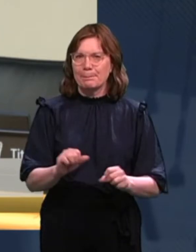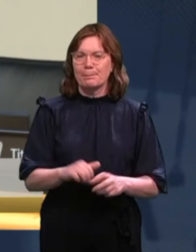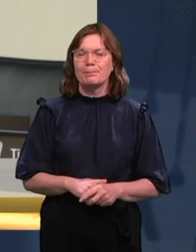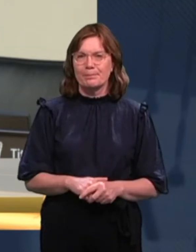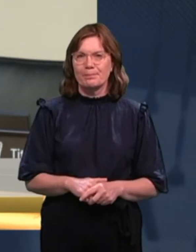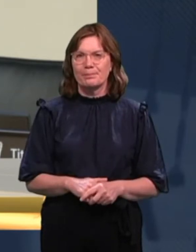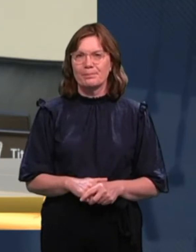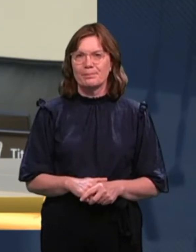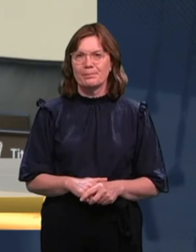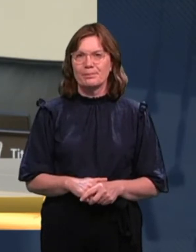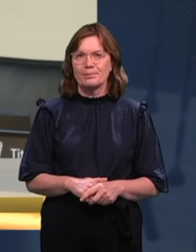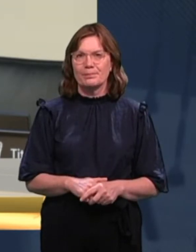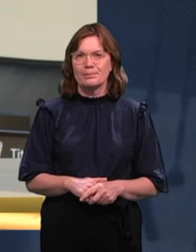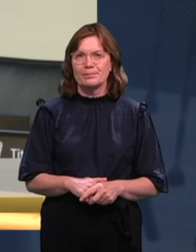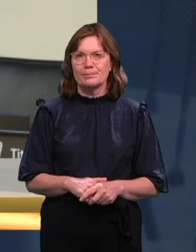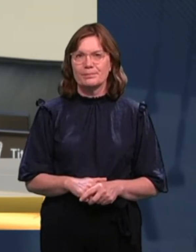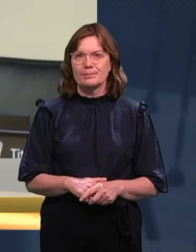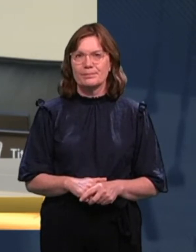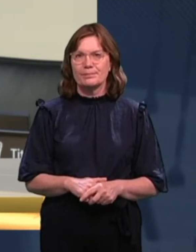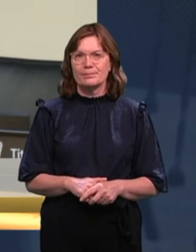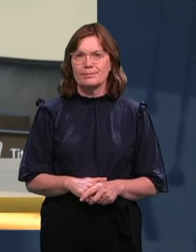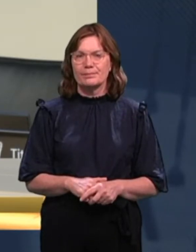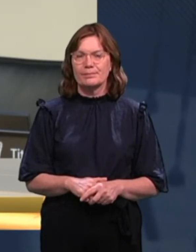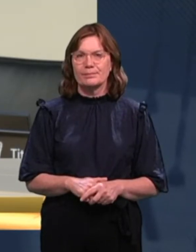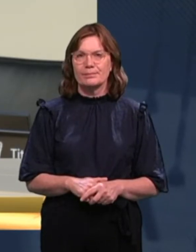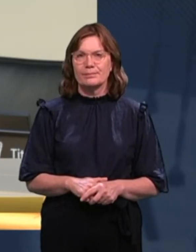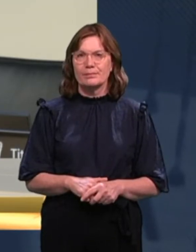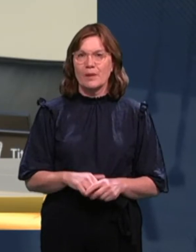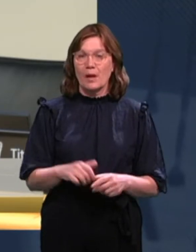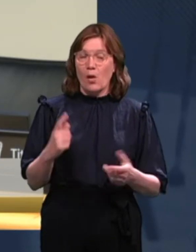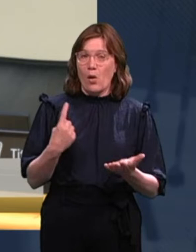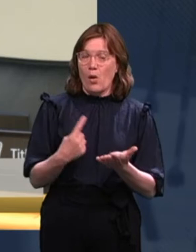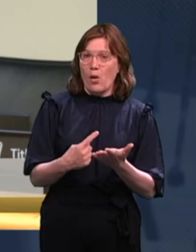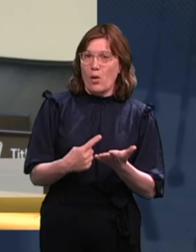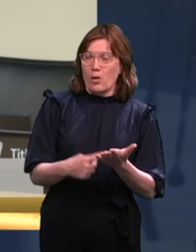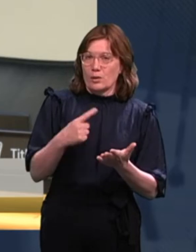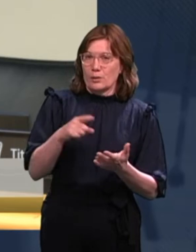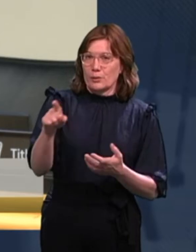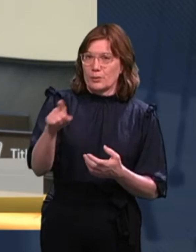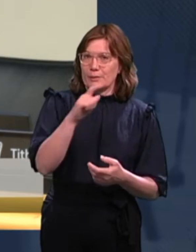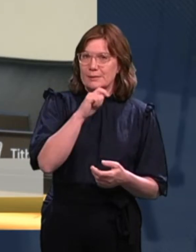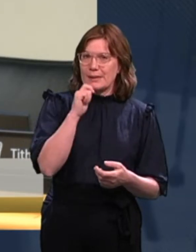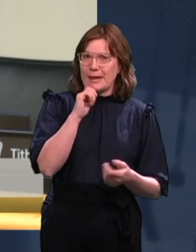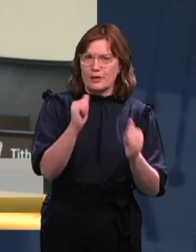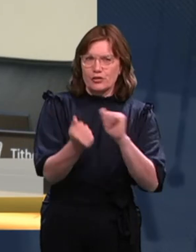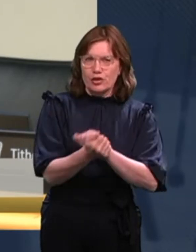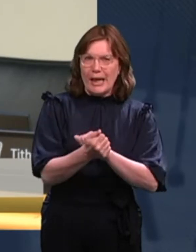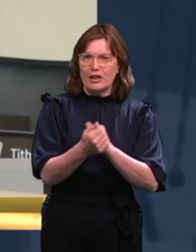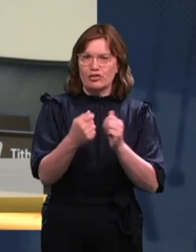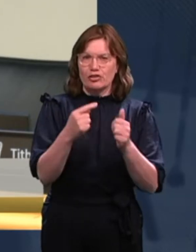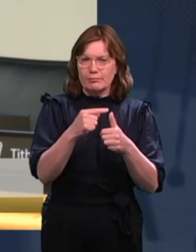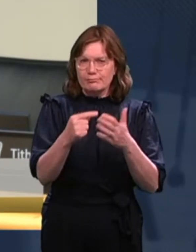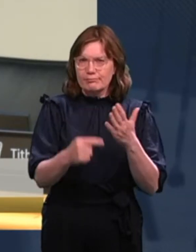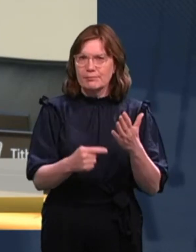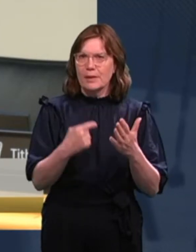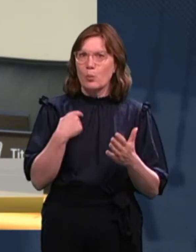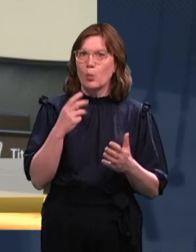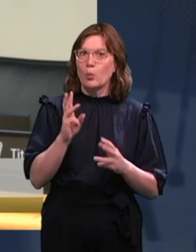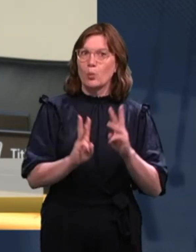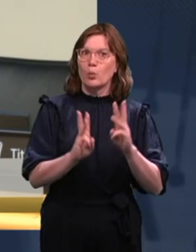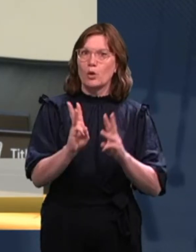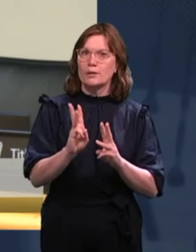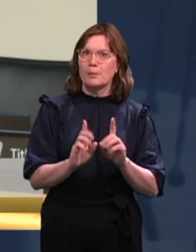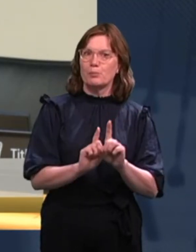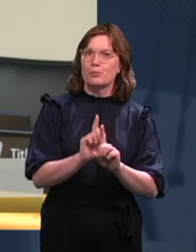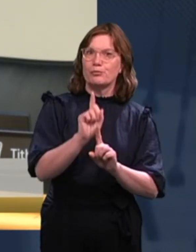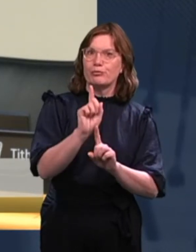well if there's time. And you raised a number of changes and measures that can help increase participation